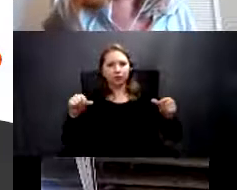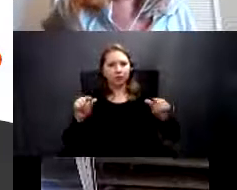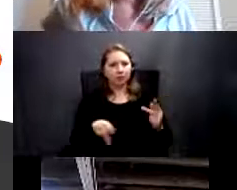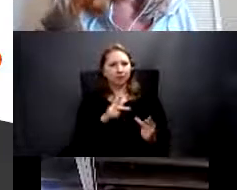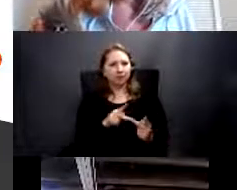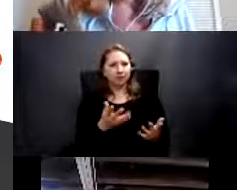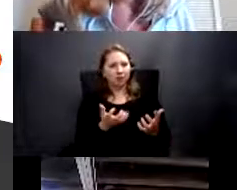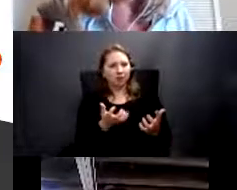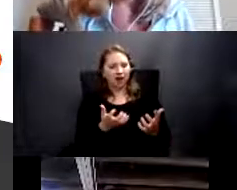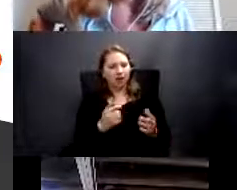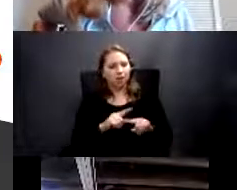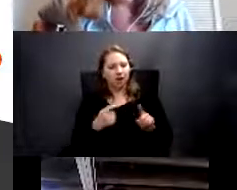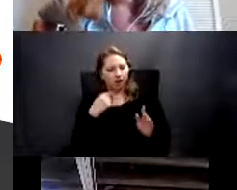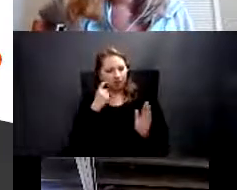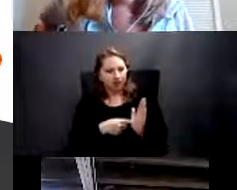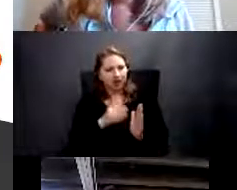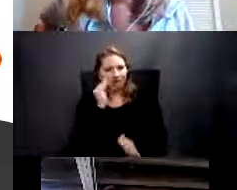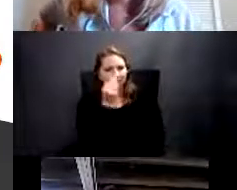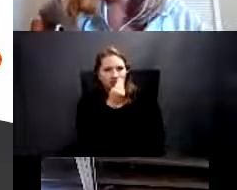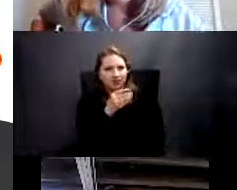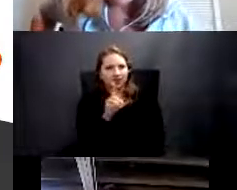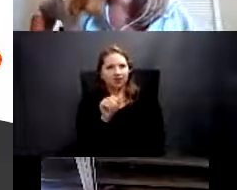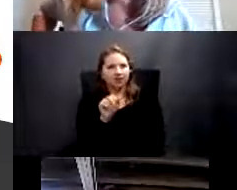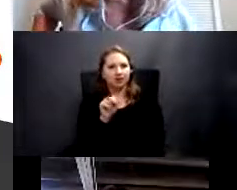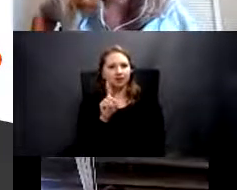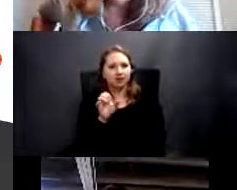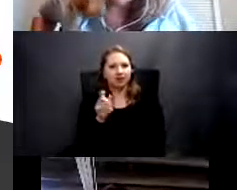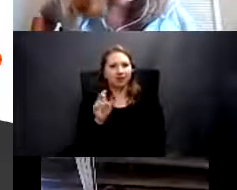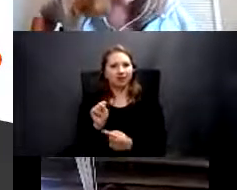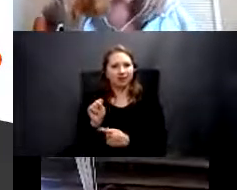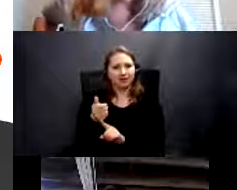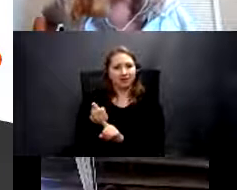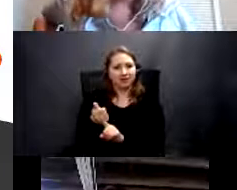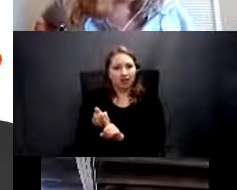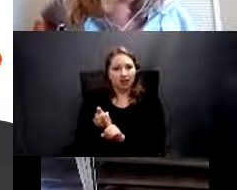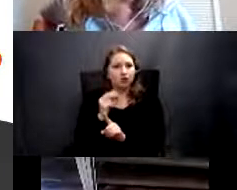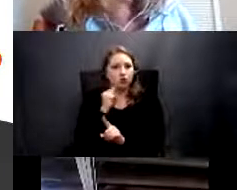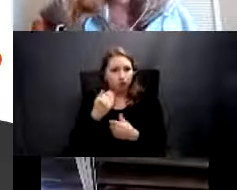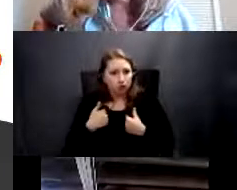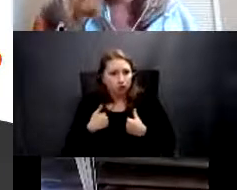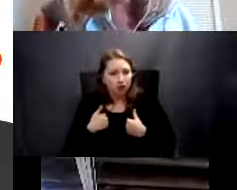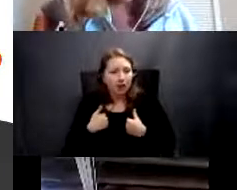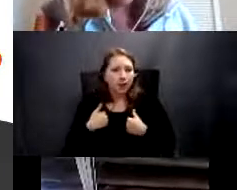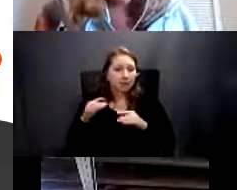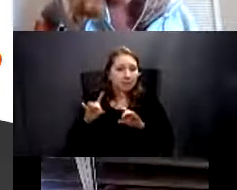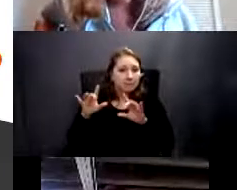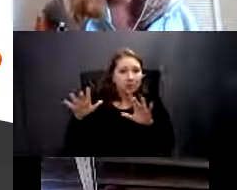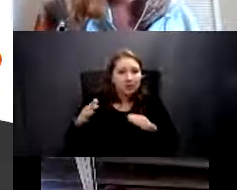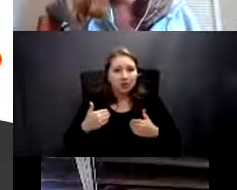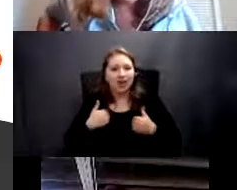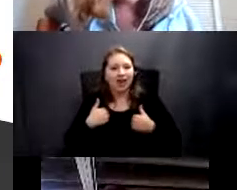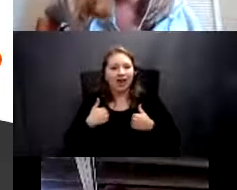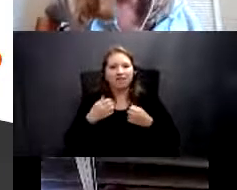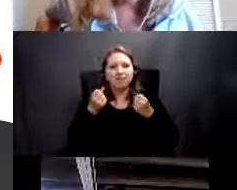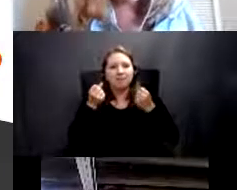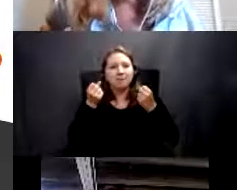that dandelions in and of themselves are nutritional and they're mystical and they have a bazillion wishes